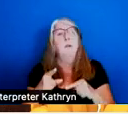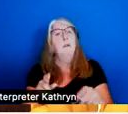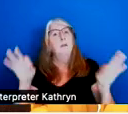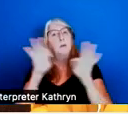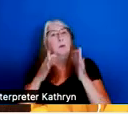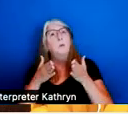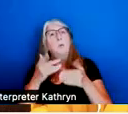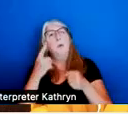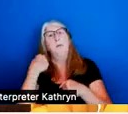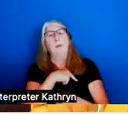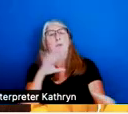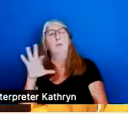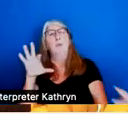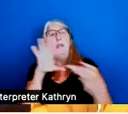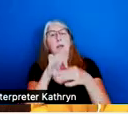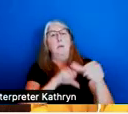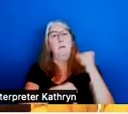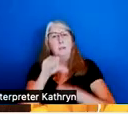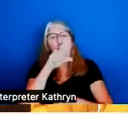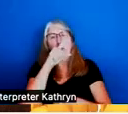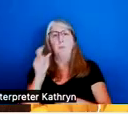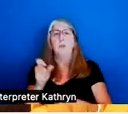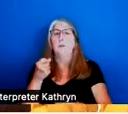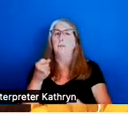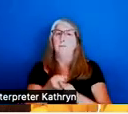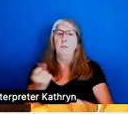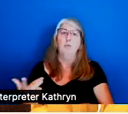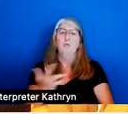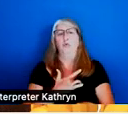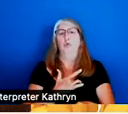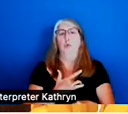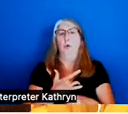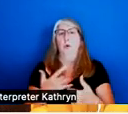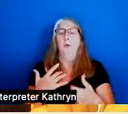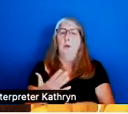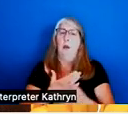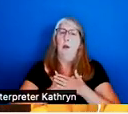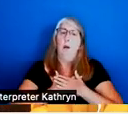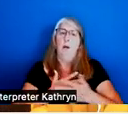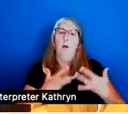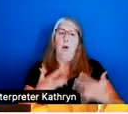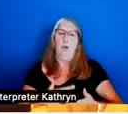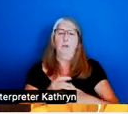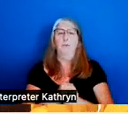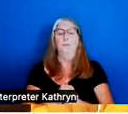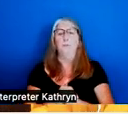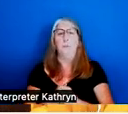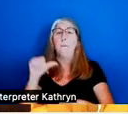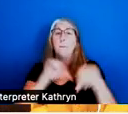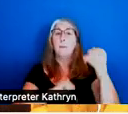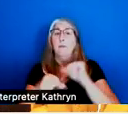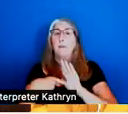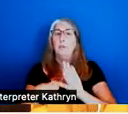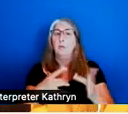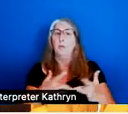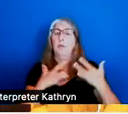way of connecting with each other because it gets to our core of wellness, the heart. Science tells us that the heart is